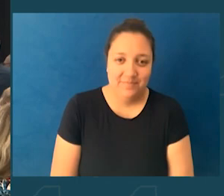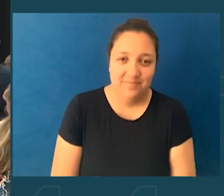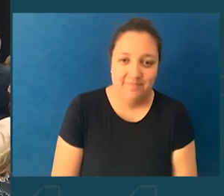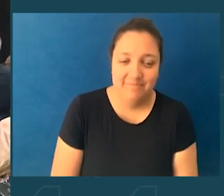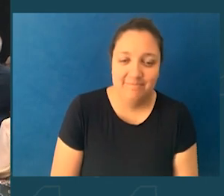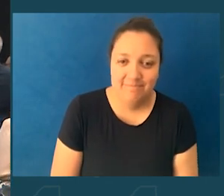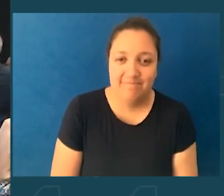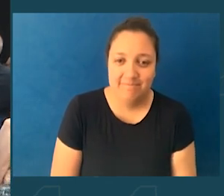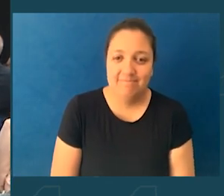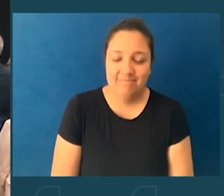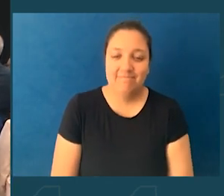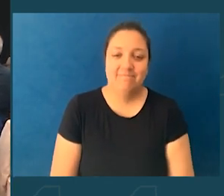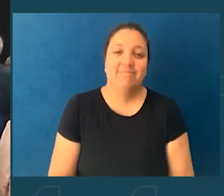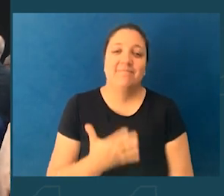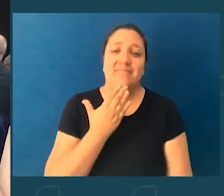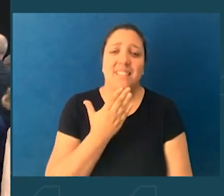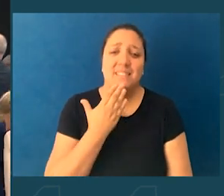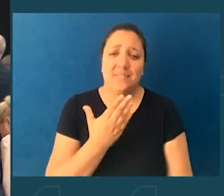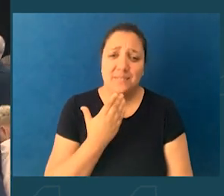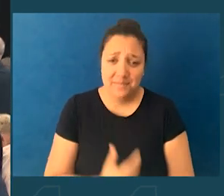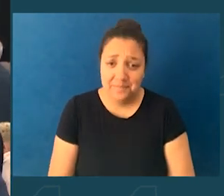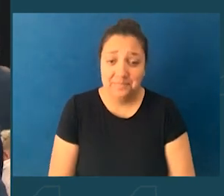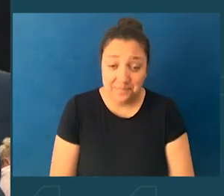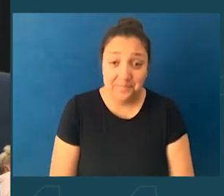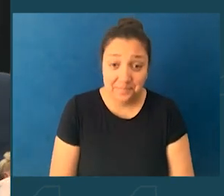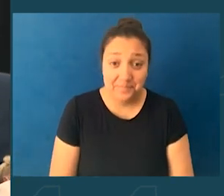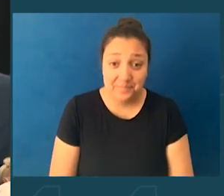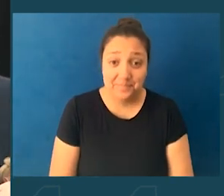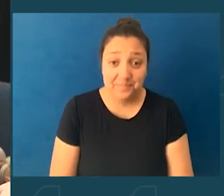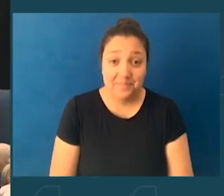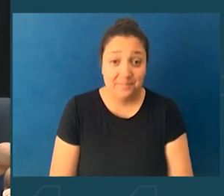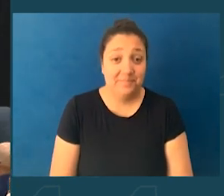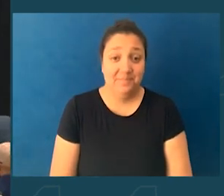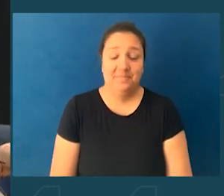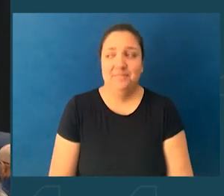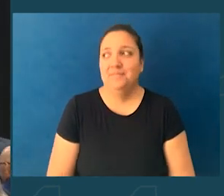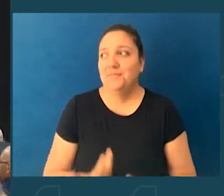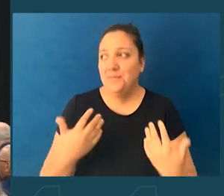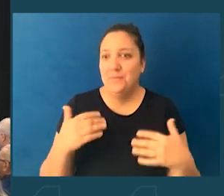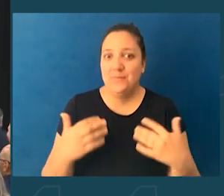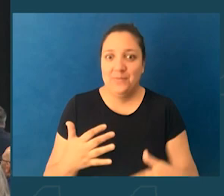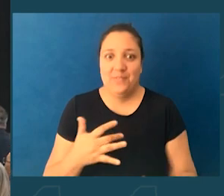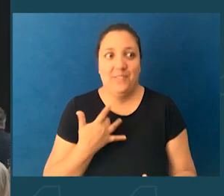Wow, thank you, thank you. Nothing like playing on the home field once in a while.